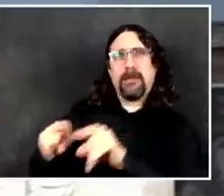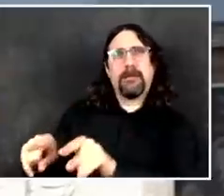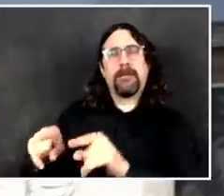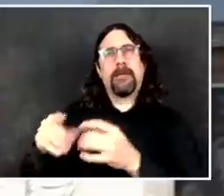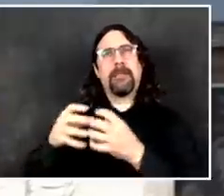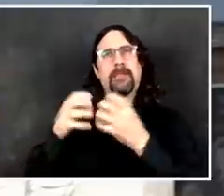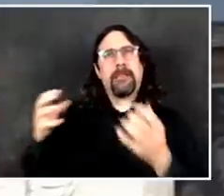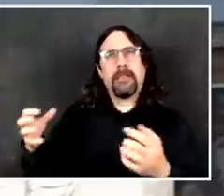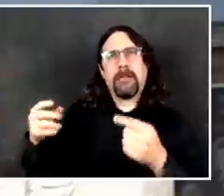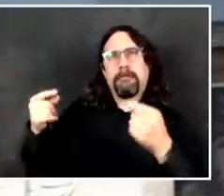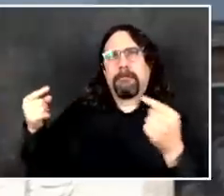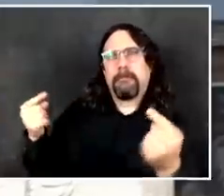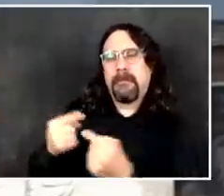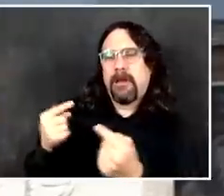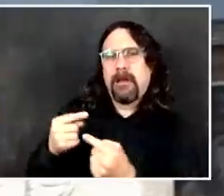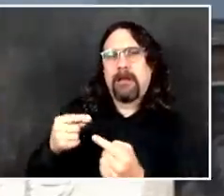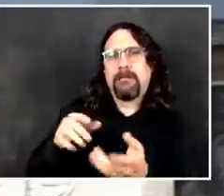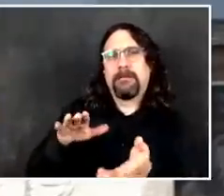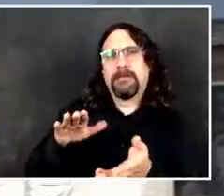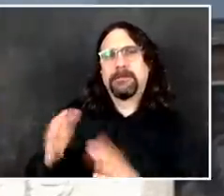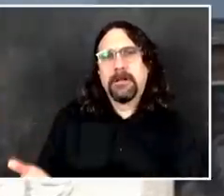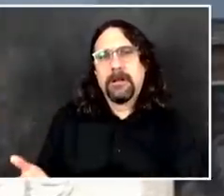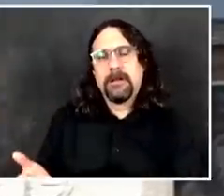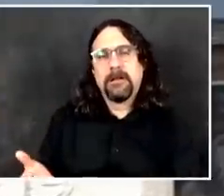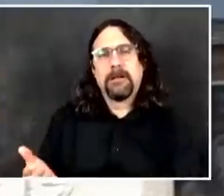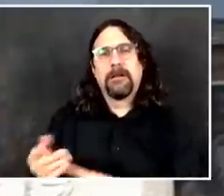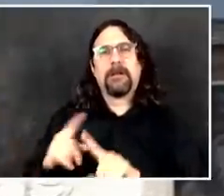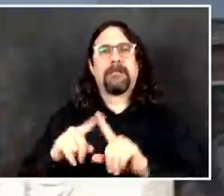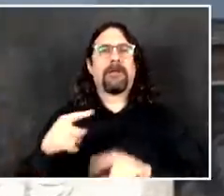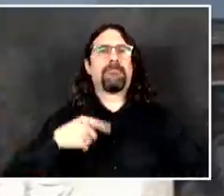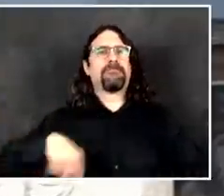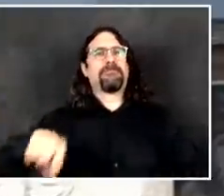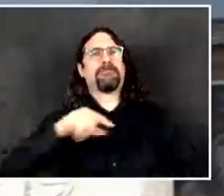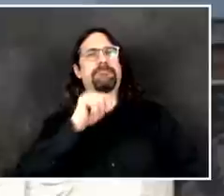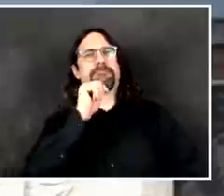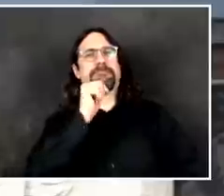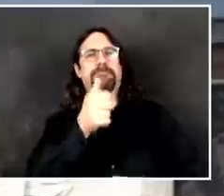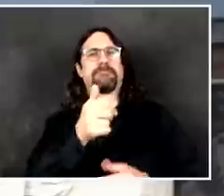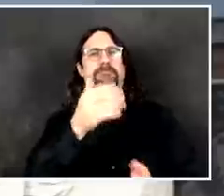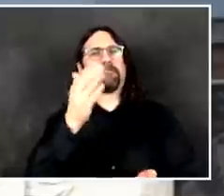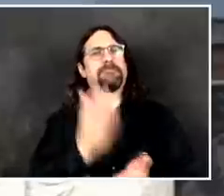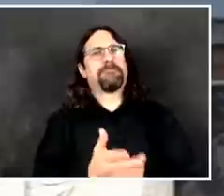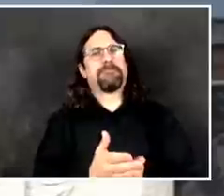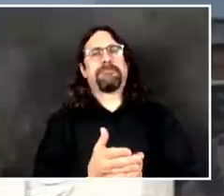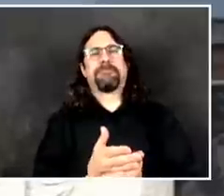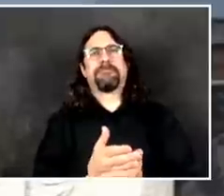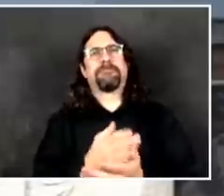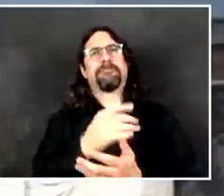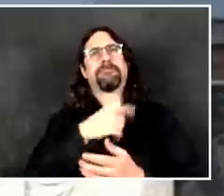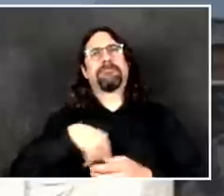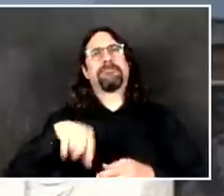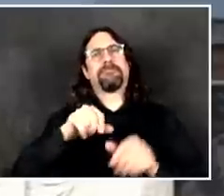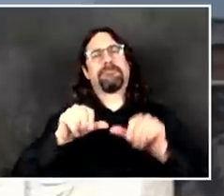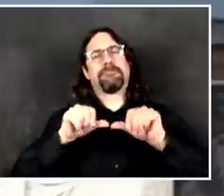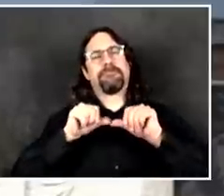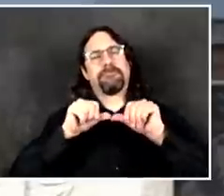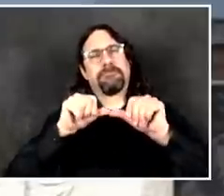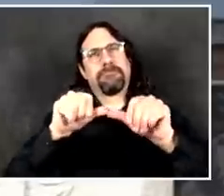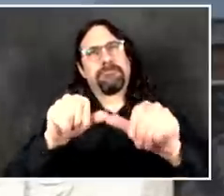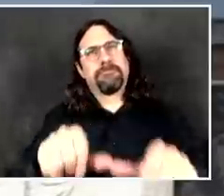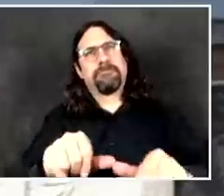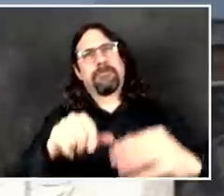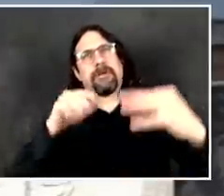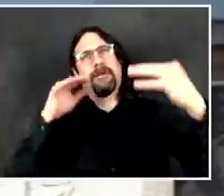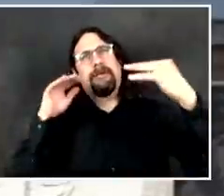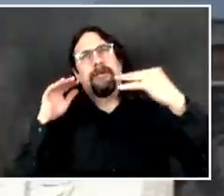make a difference and to fight back and to prove that nothing and no one and no disease will ever stop